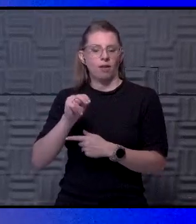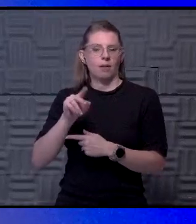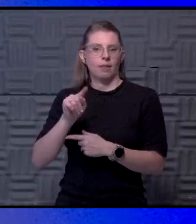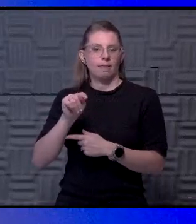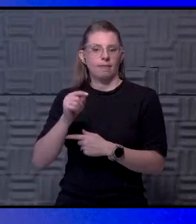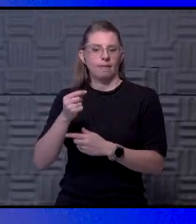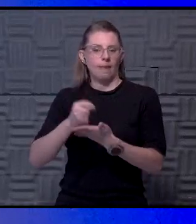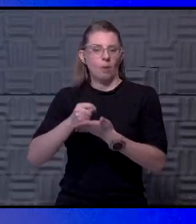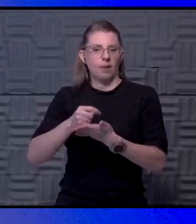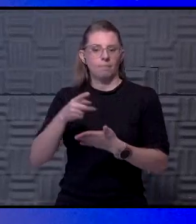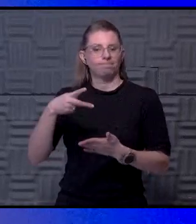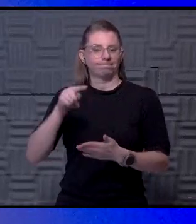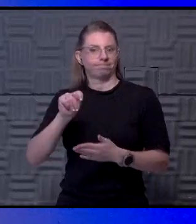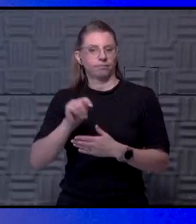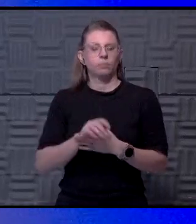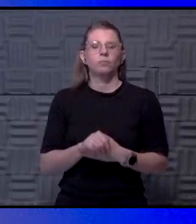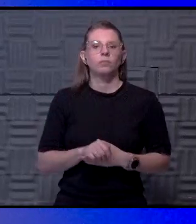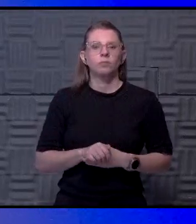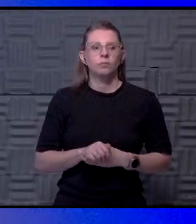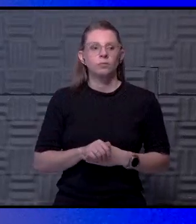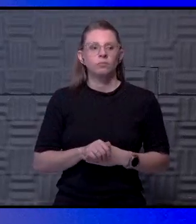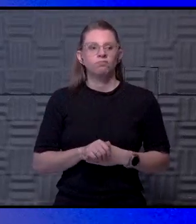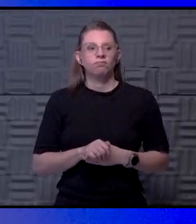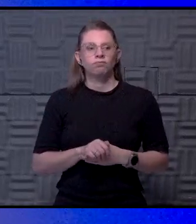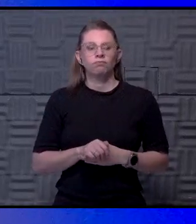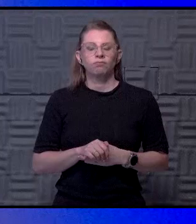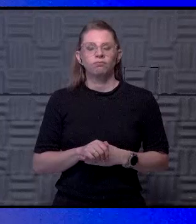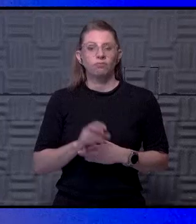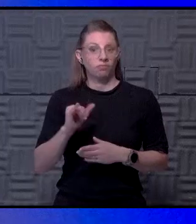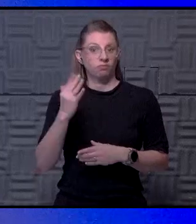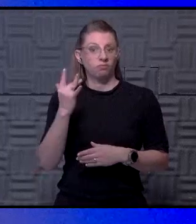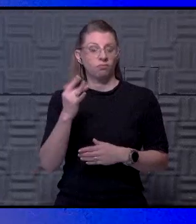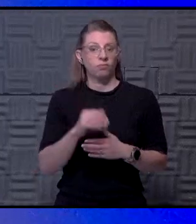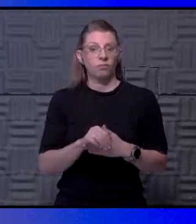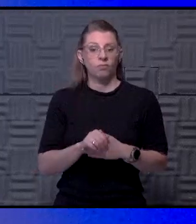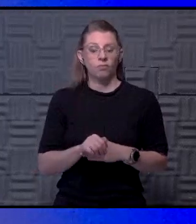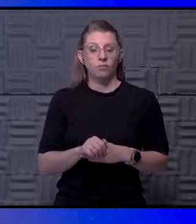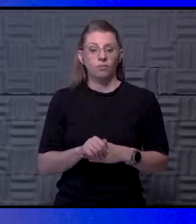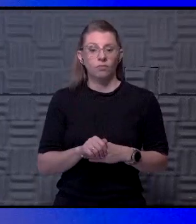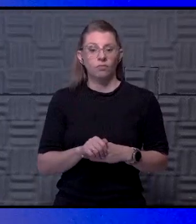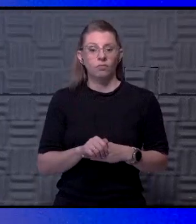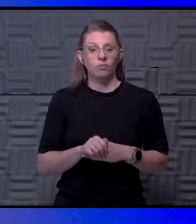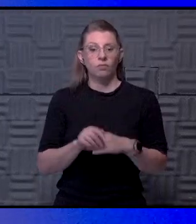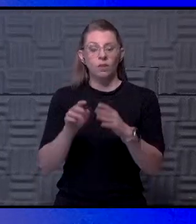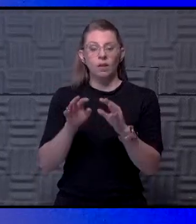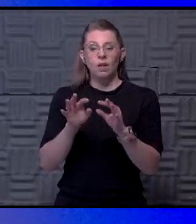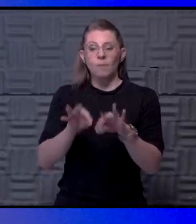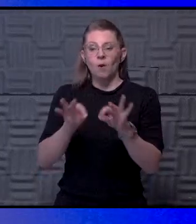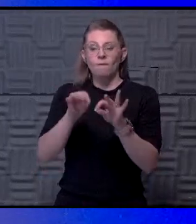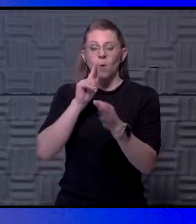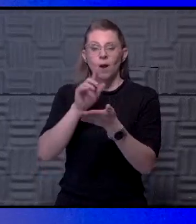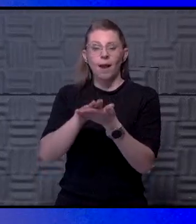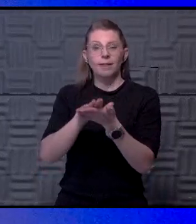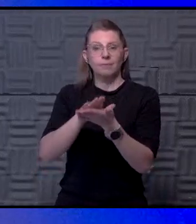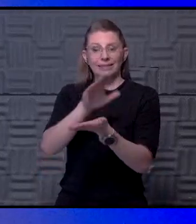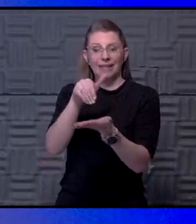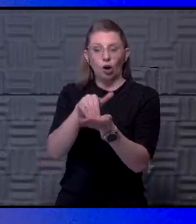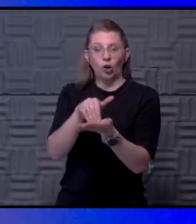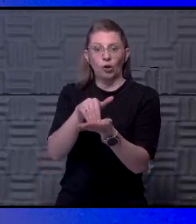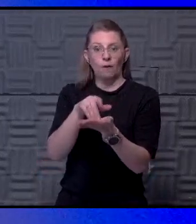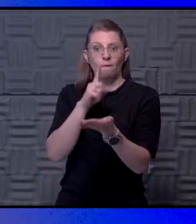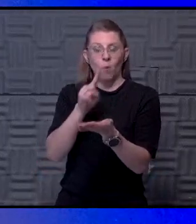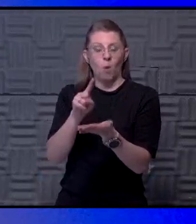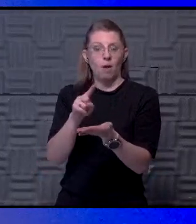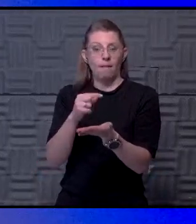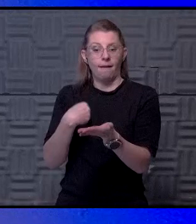proton therapy. And that's why at the institution it's important for academic centers such as us to participate